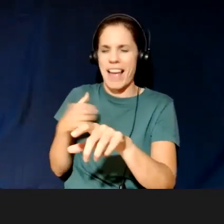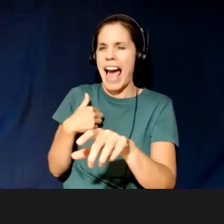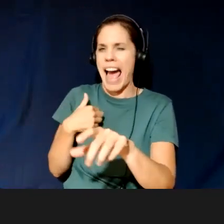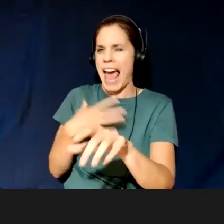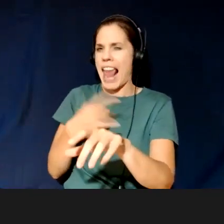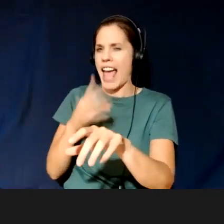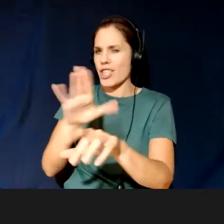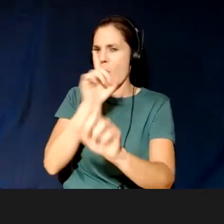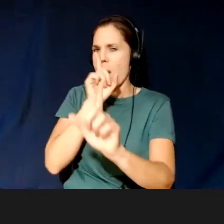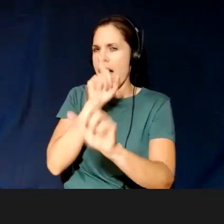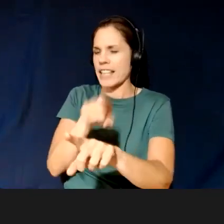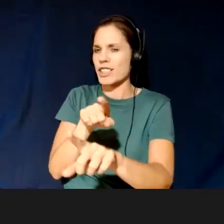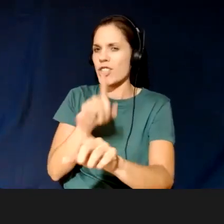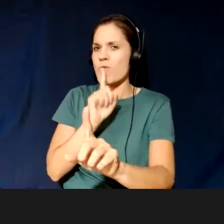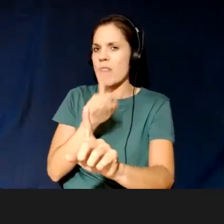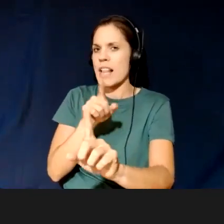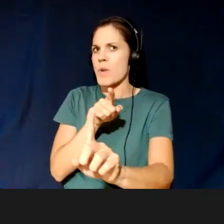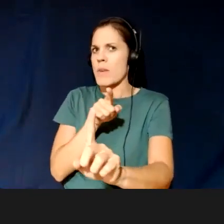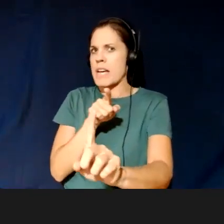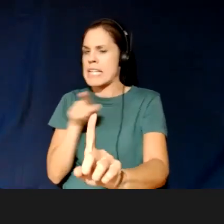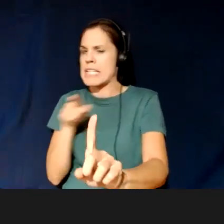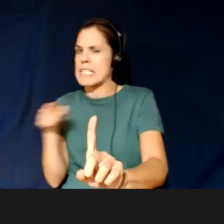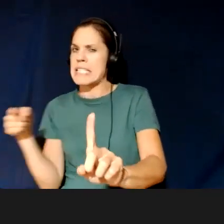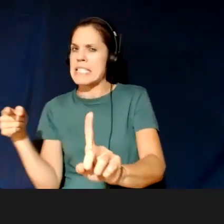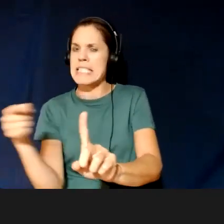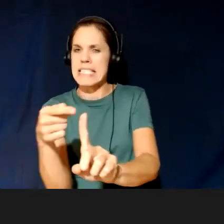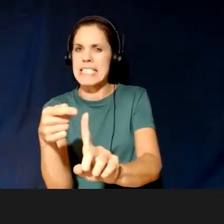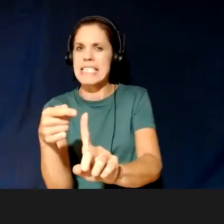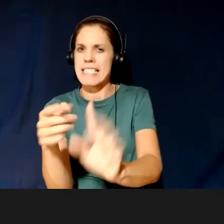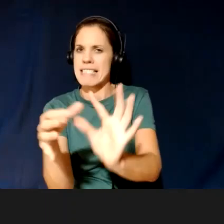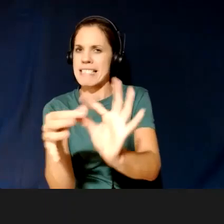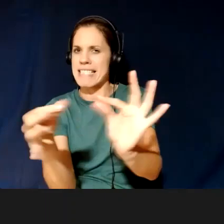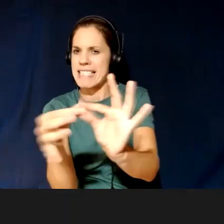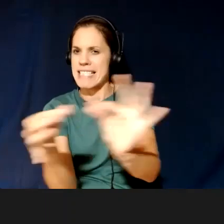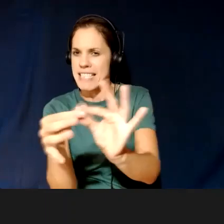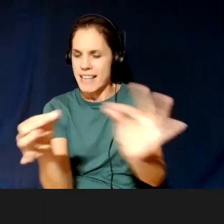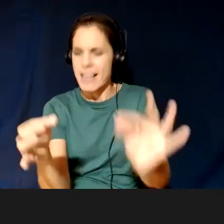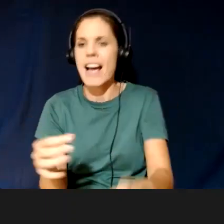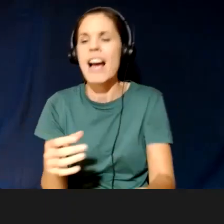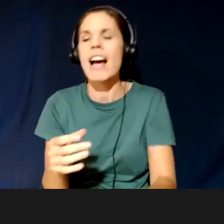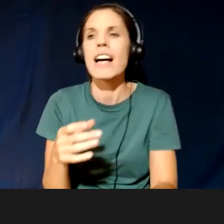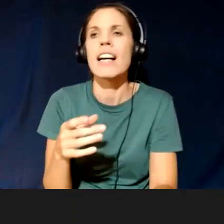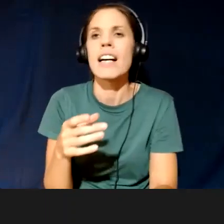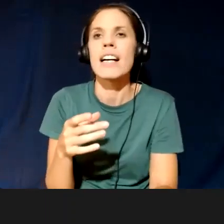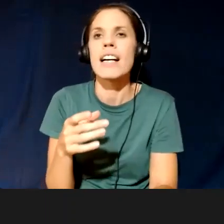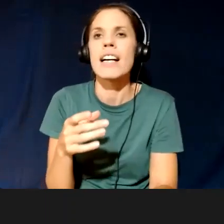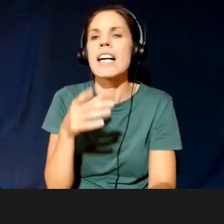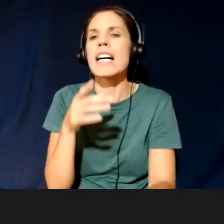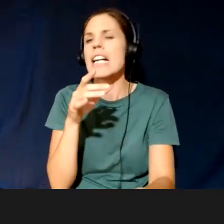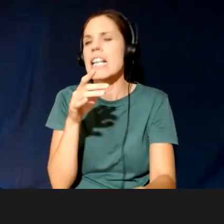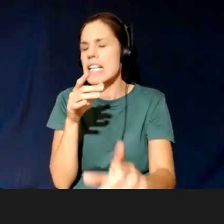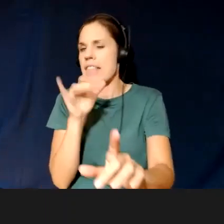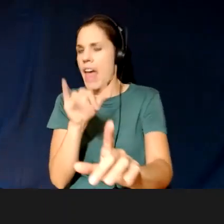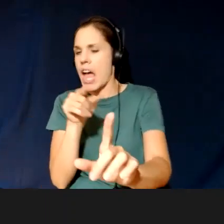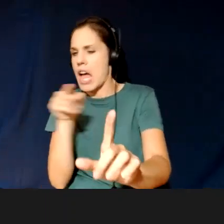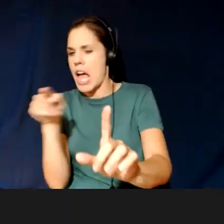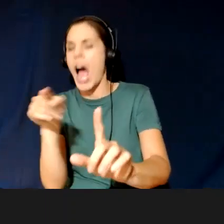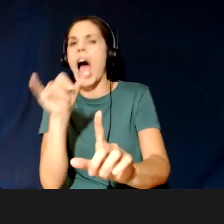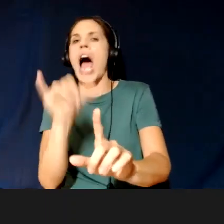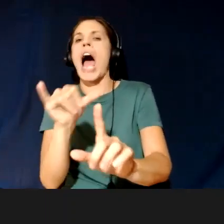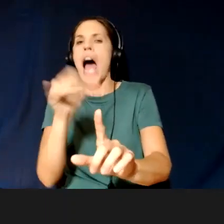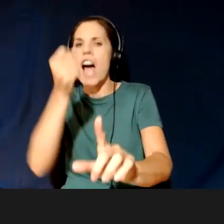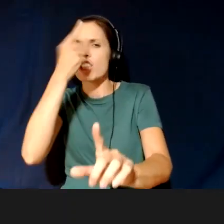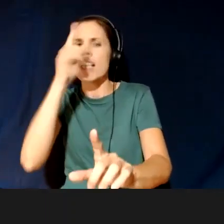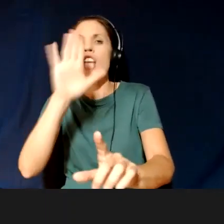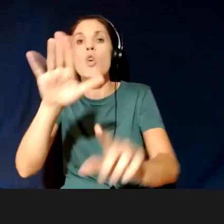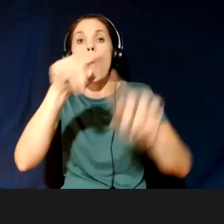I can see, you know, you can see how you're using these components. And I think that in and of itself is a very important point. So here's a